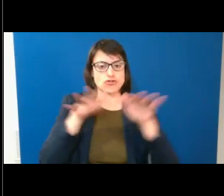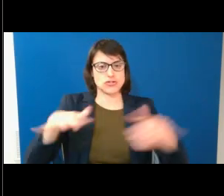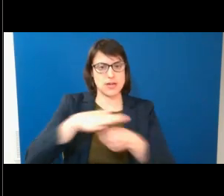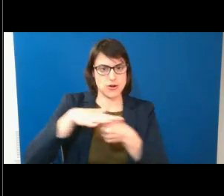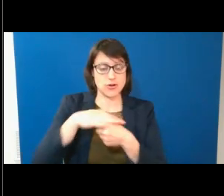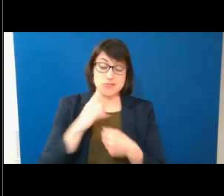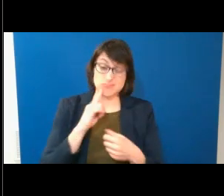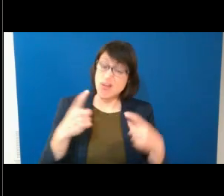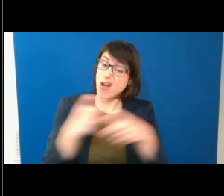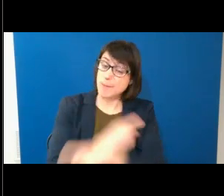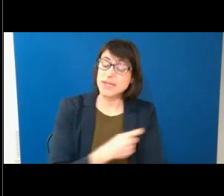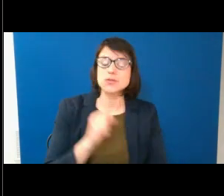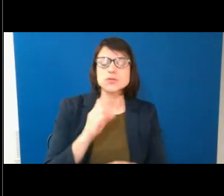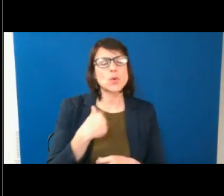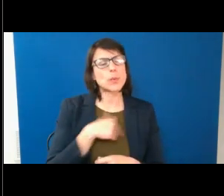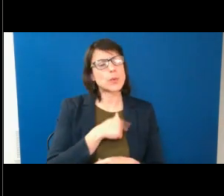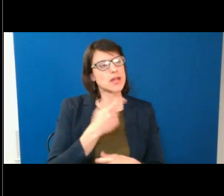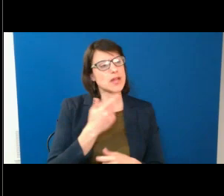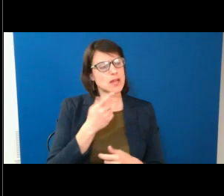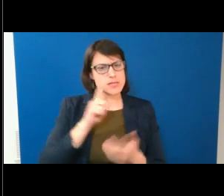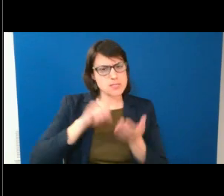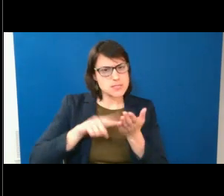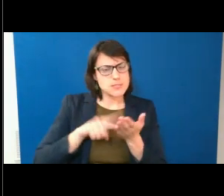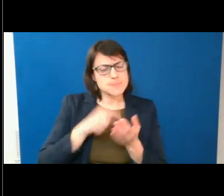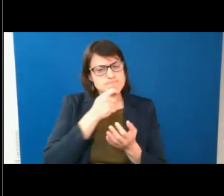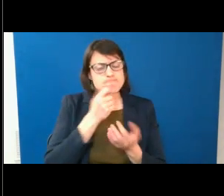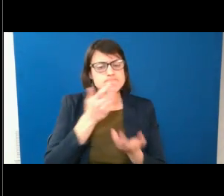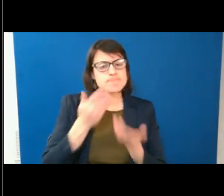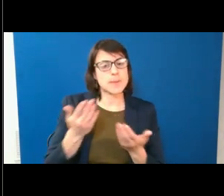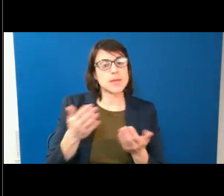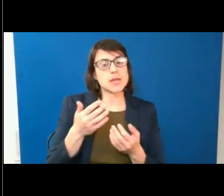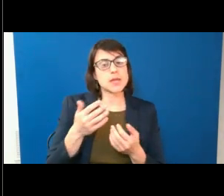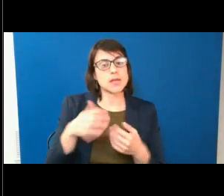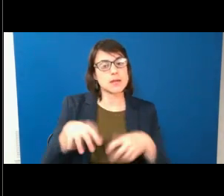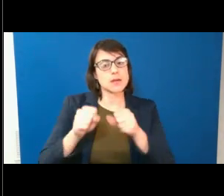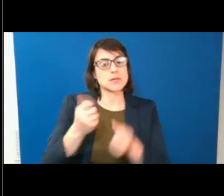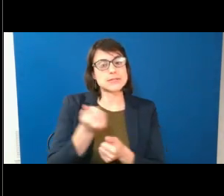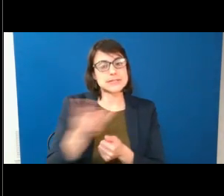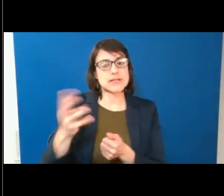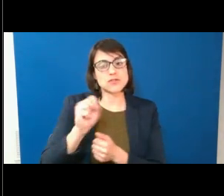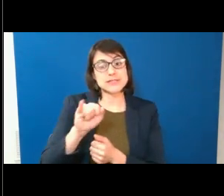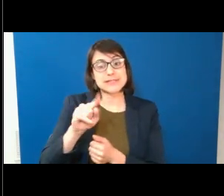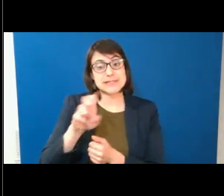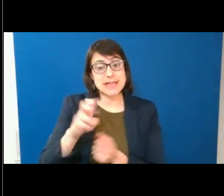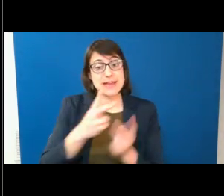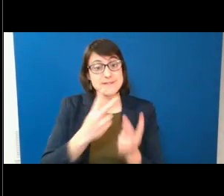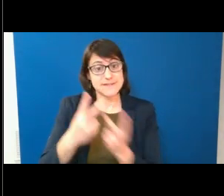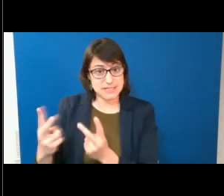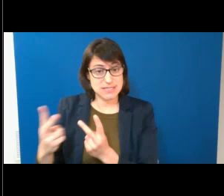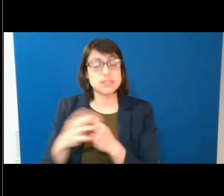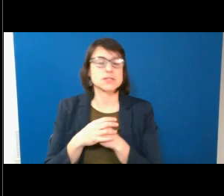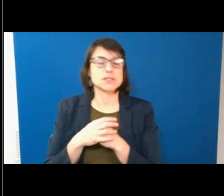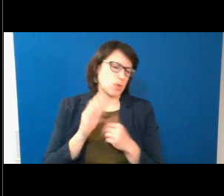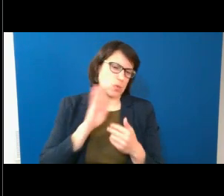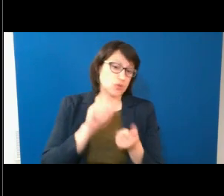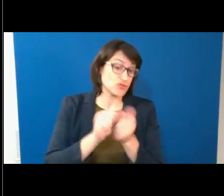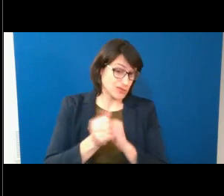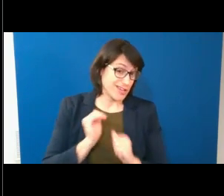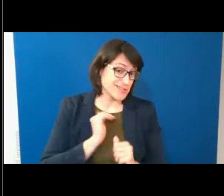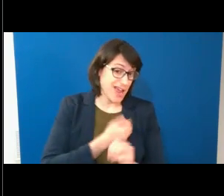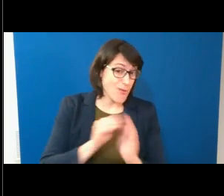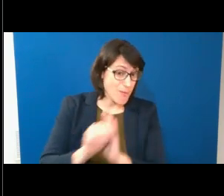we're really looking forward to having several site visits. We're going to be changing up the model as well. And so we're really looking forward to that.